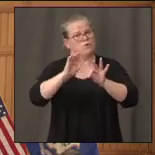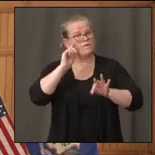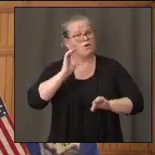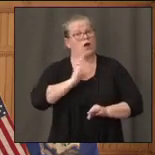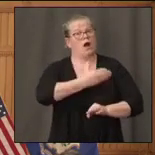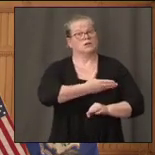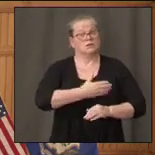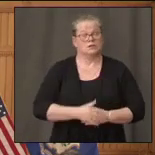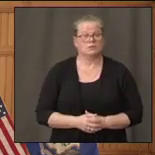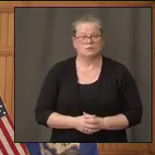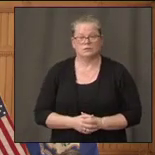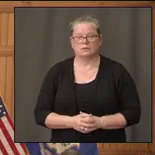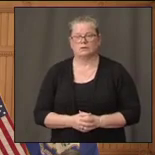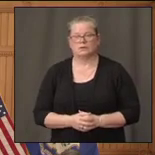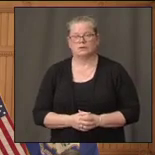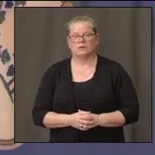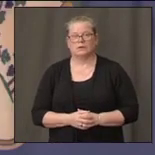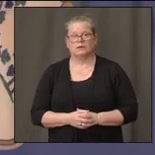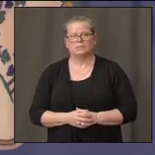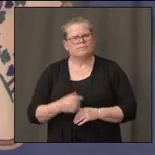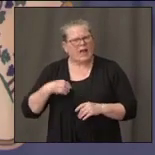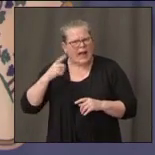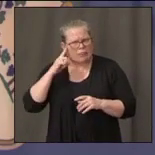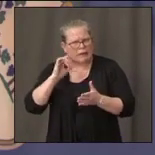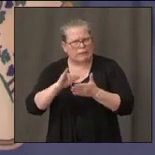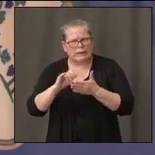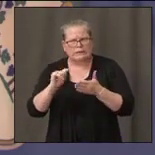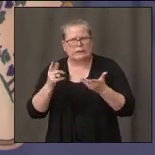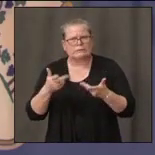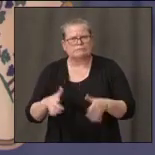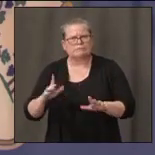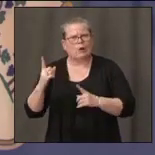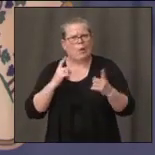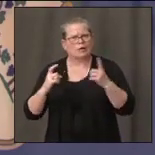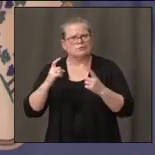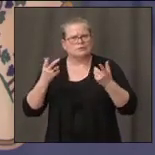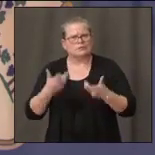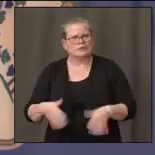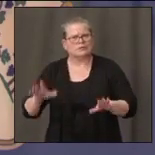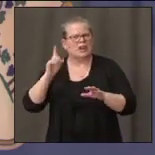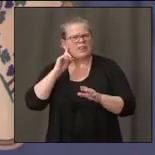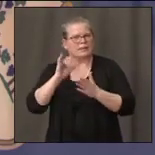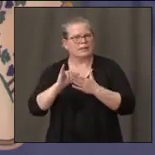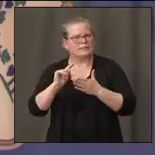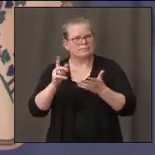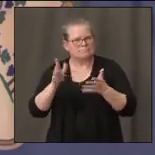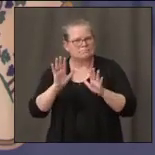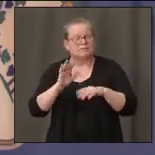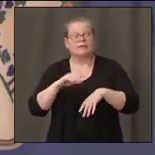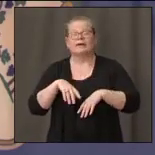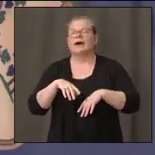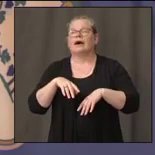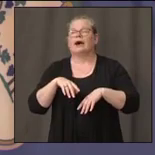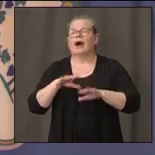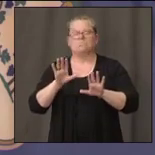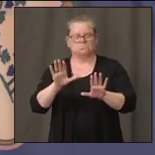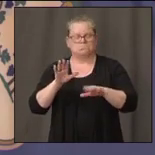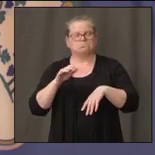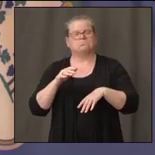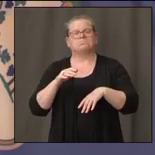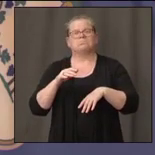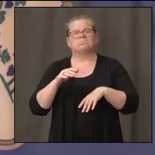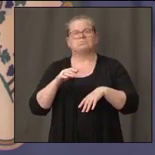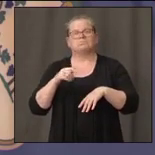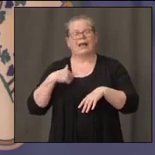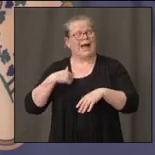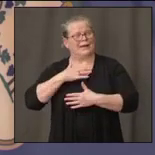I'm getting the signal. I think that could be it for all of our questions. Look, it's the type of day I enjoy.